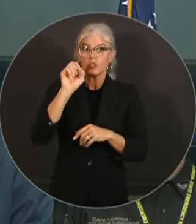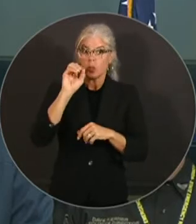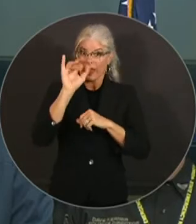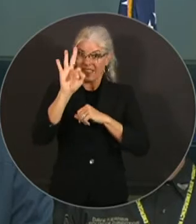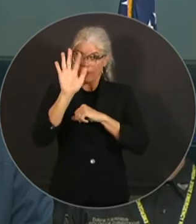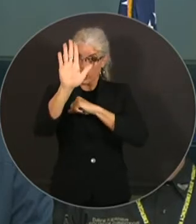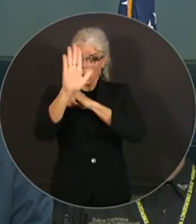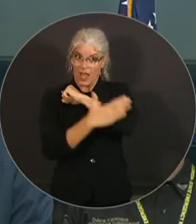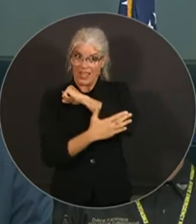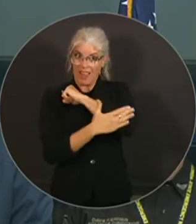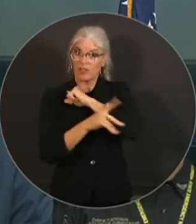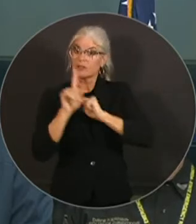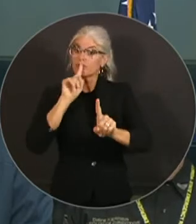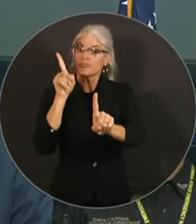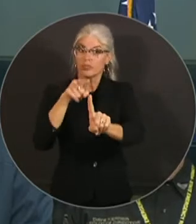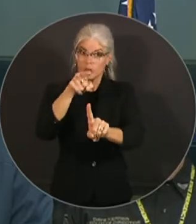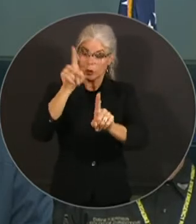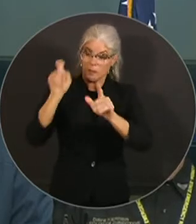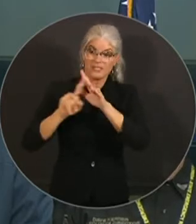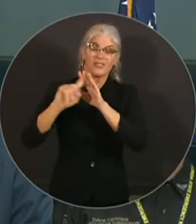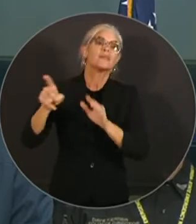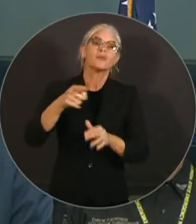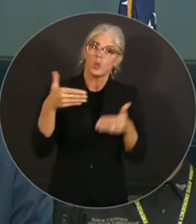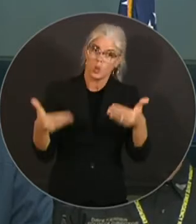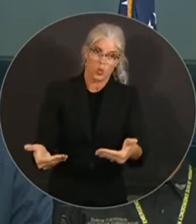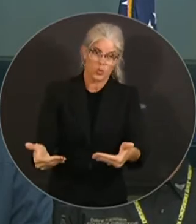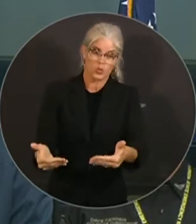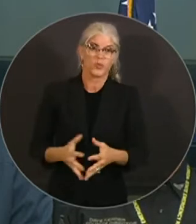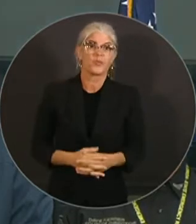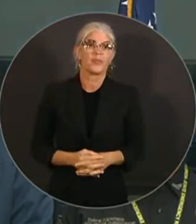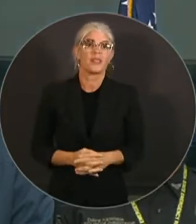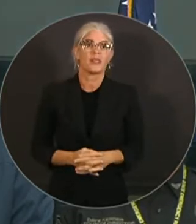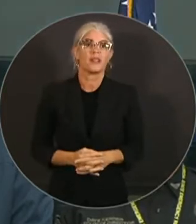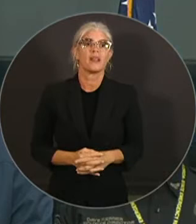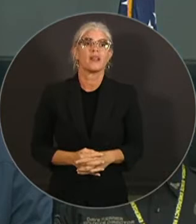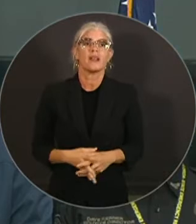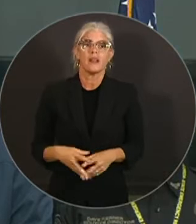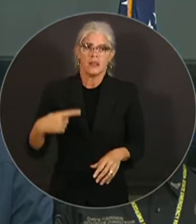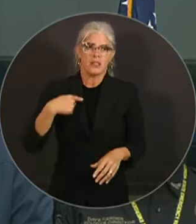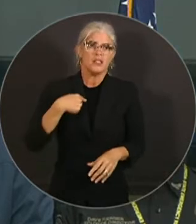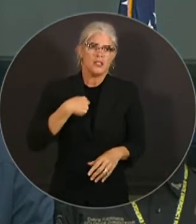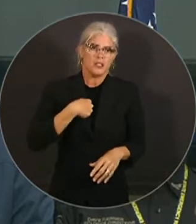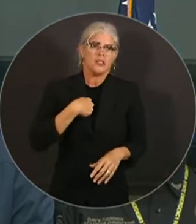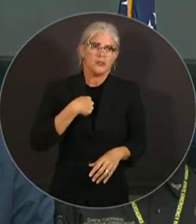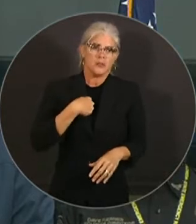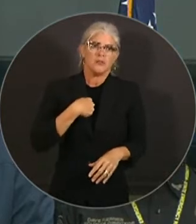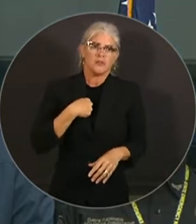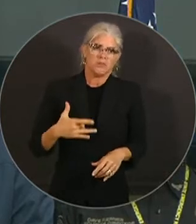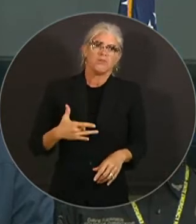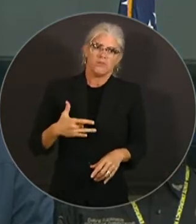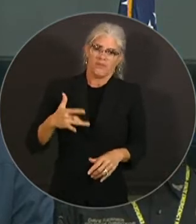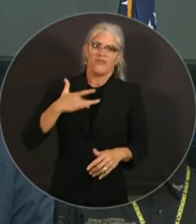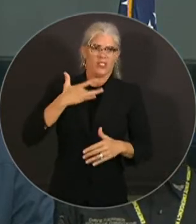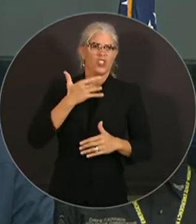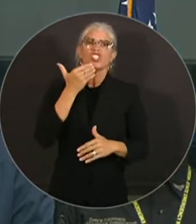so. I'm actually encouraged by the amount of evacuation that is going on right now. Because